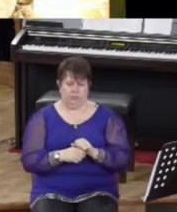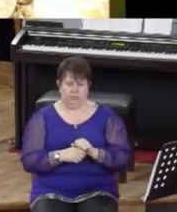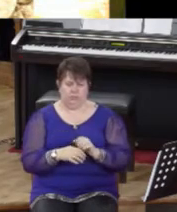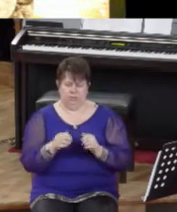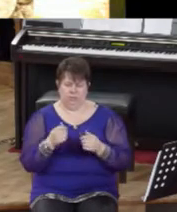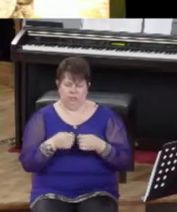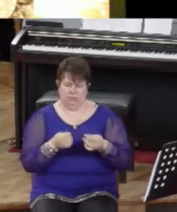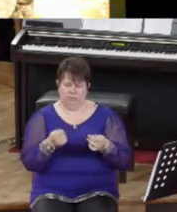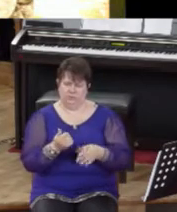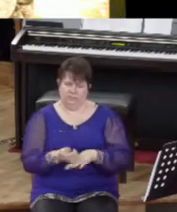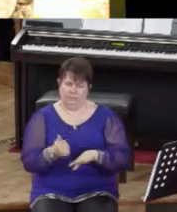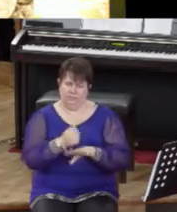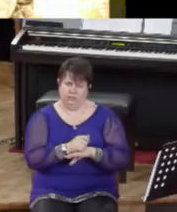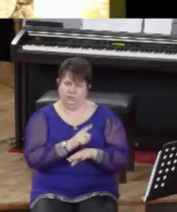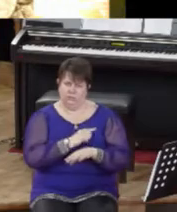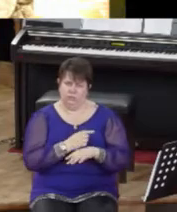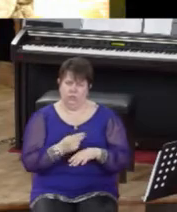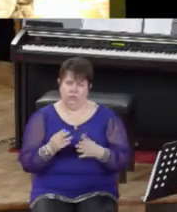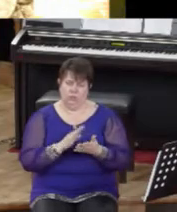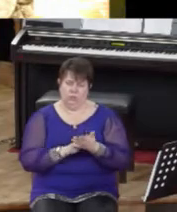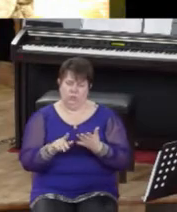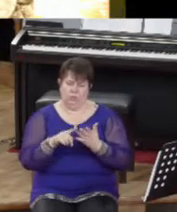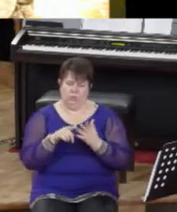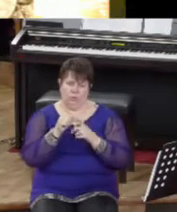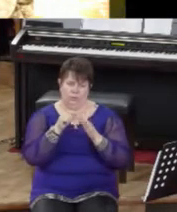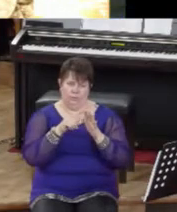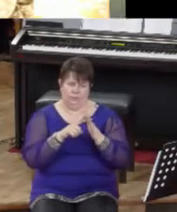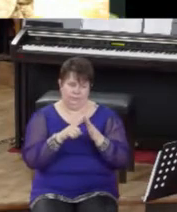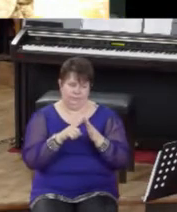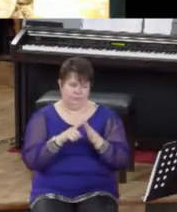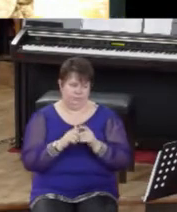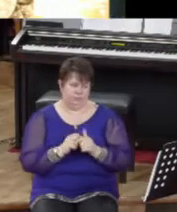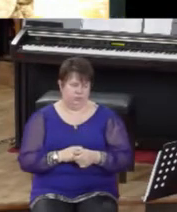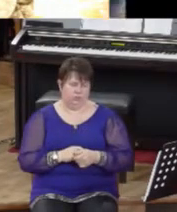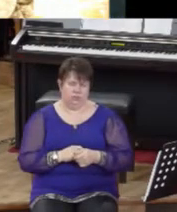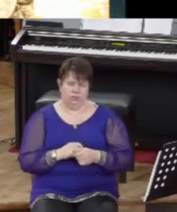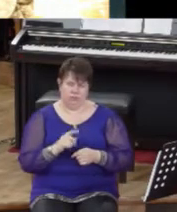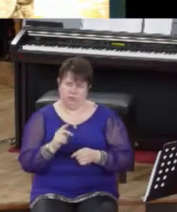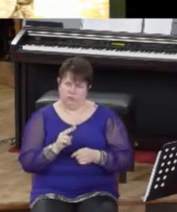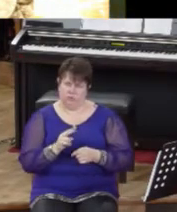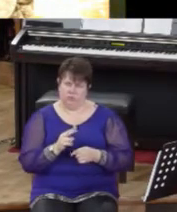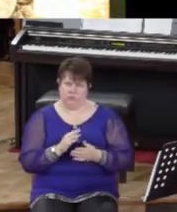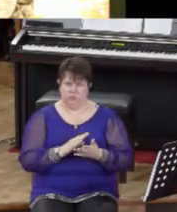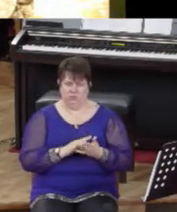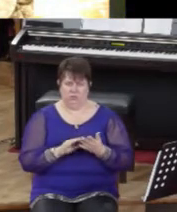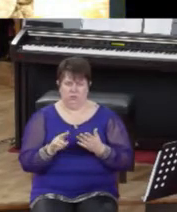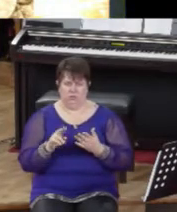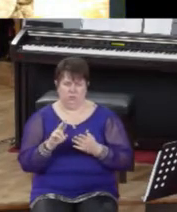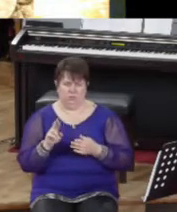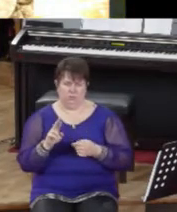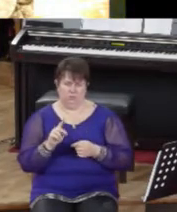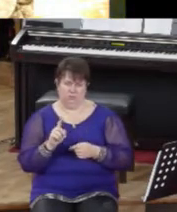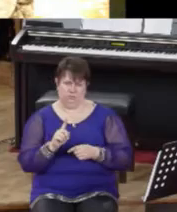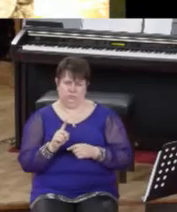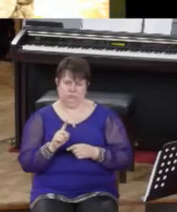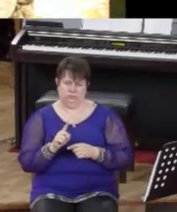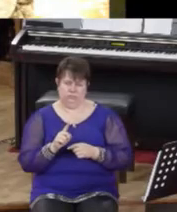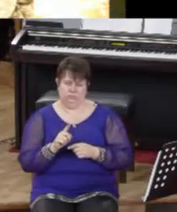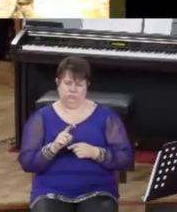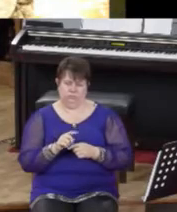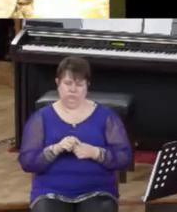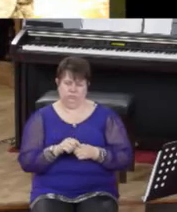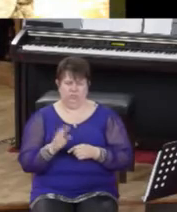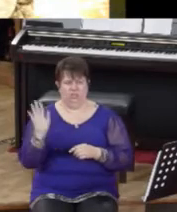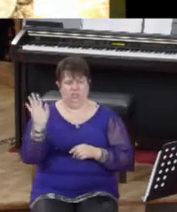basis for hope. And it's not a vain hope. It's not the kind of hope that says, oh,